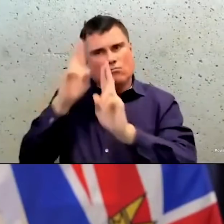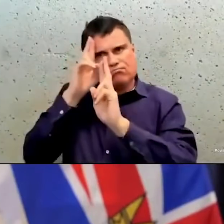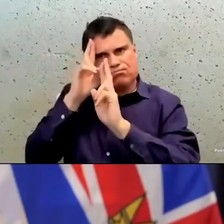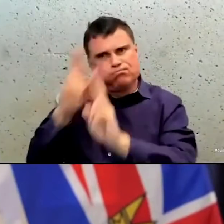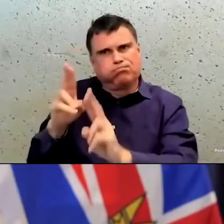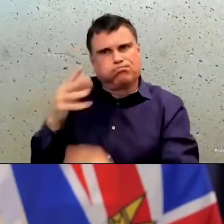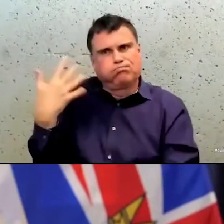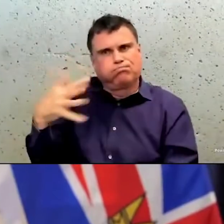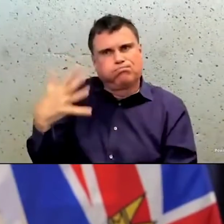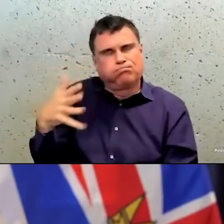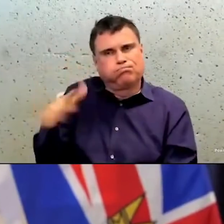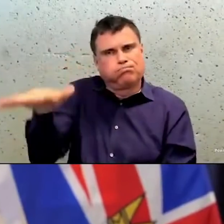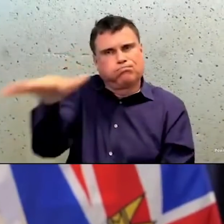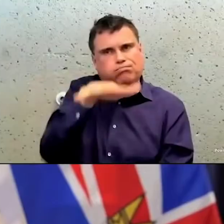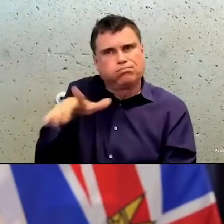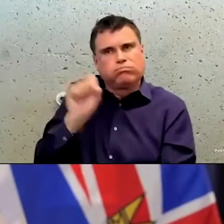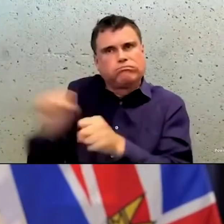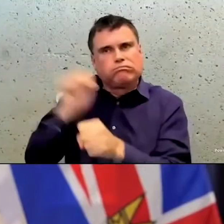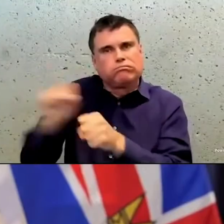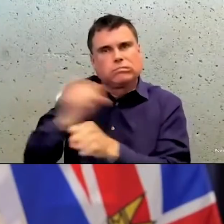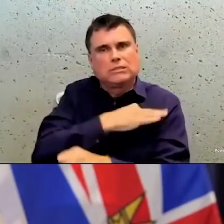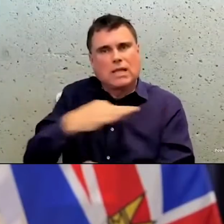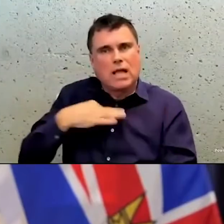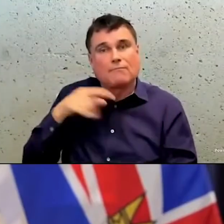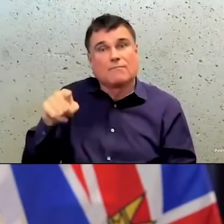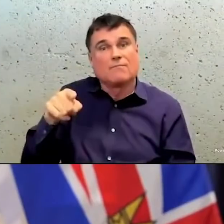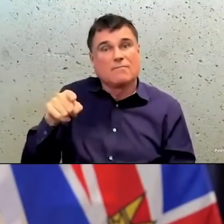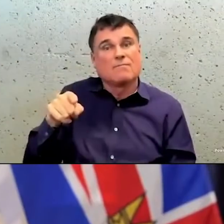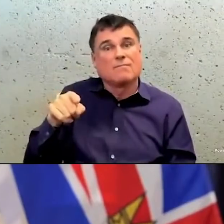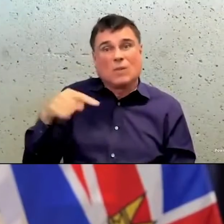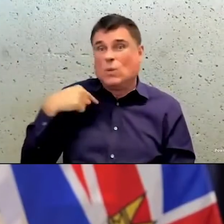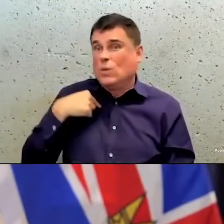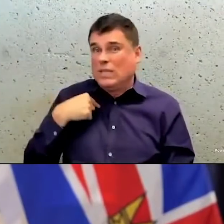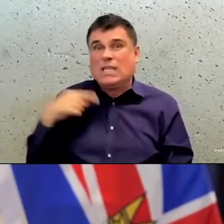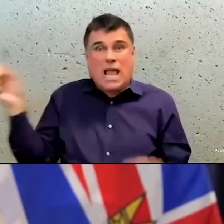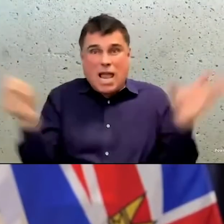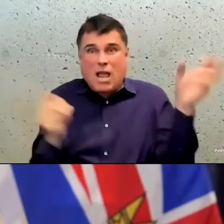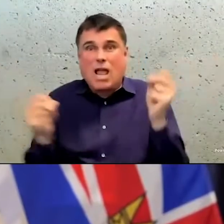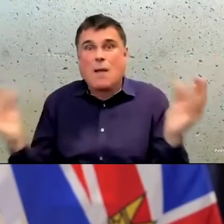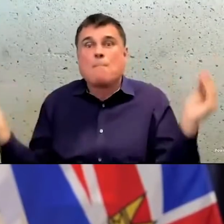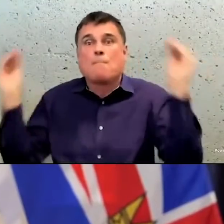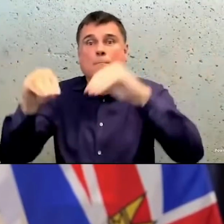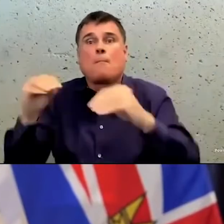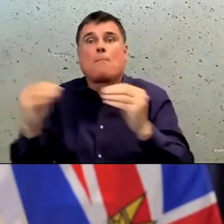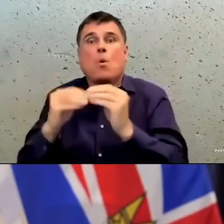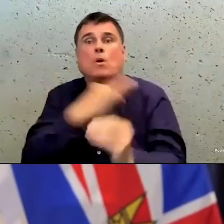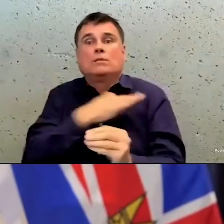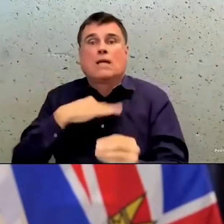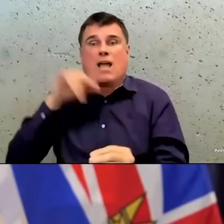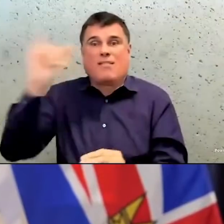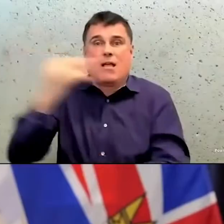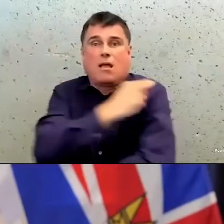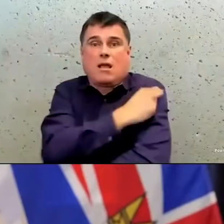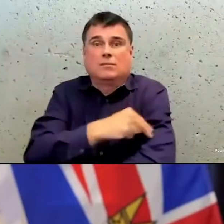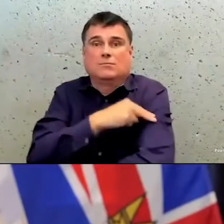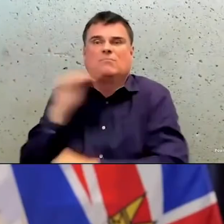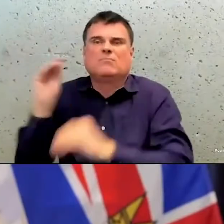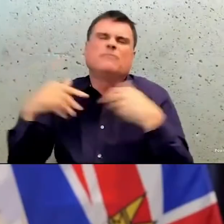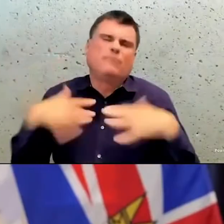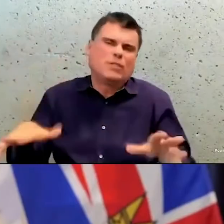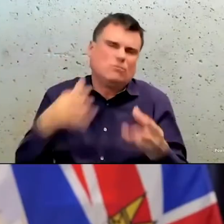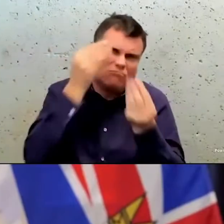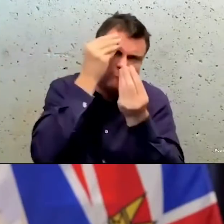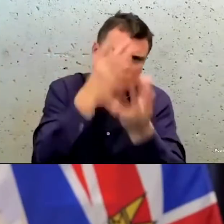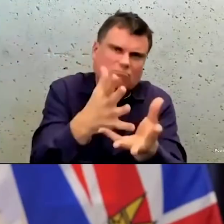very significant increase in staff at Royal Inland and hirings of staff of the recent months, which I reported on recently, but